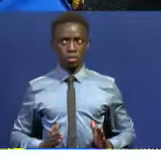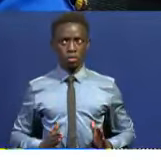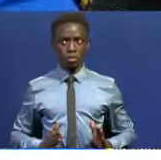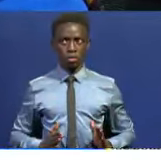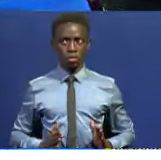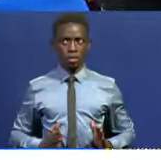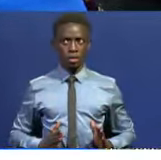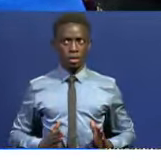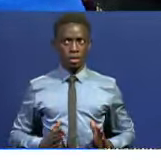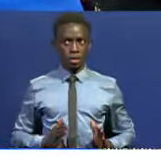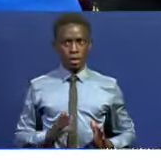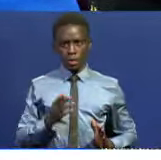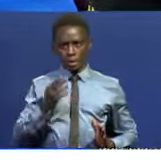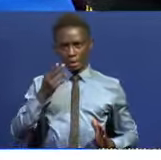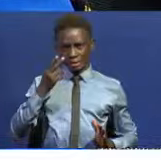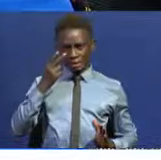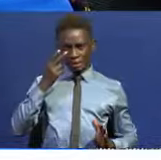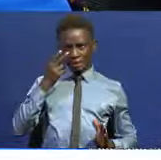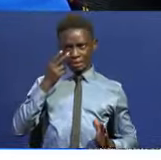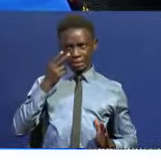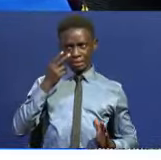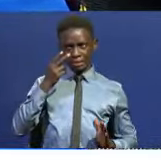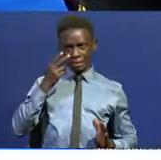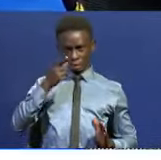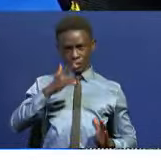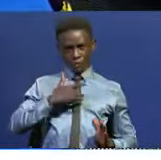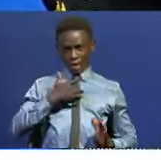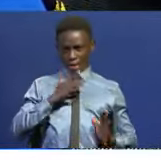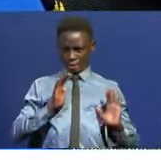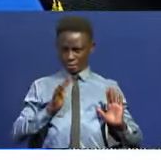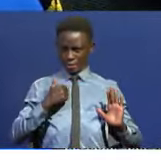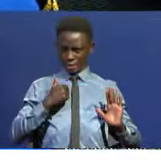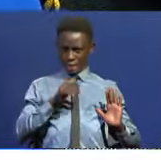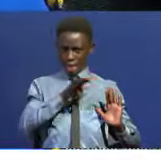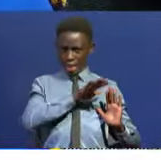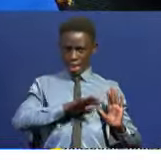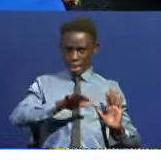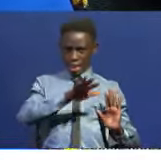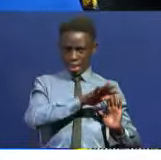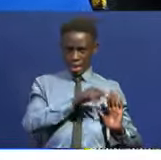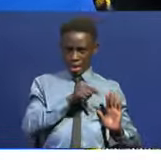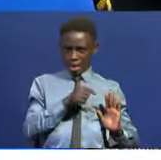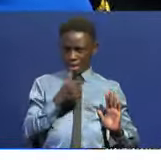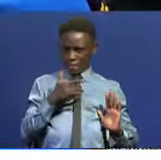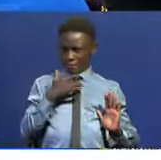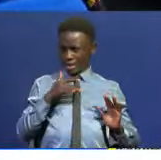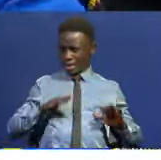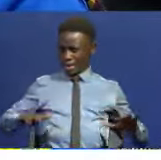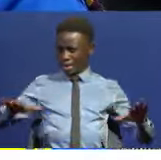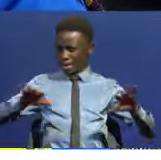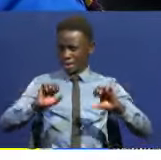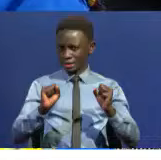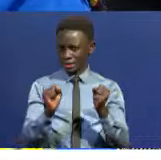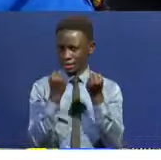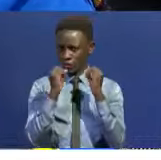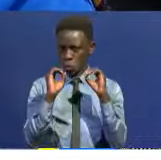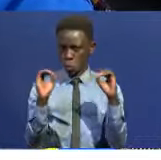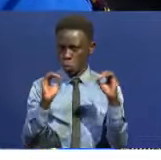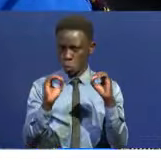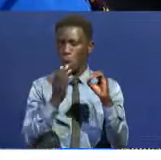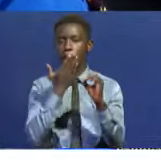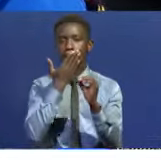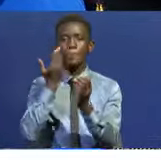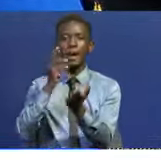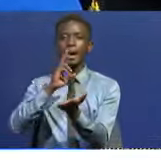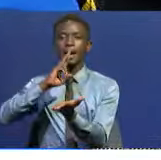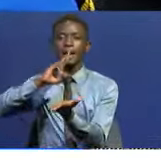place that you are in is not okay, please make a report as soon as possible so that once